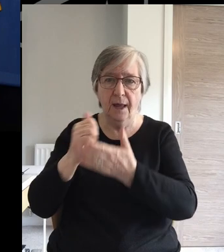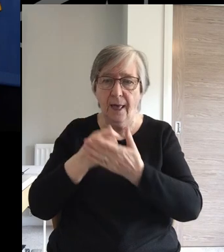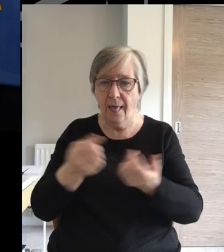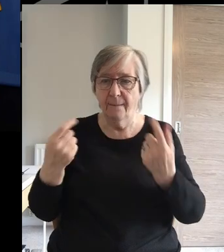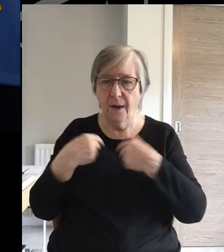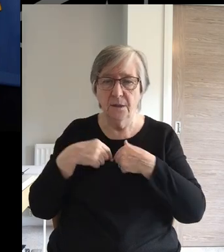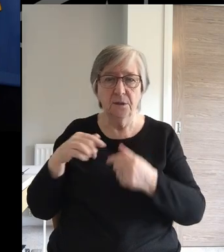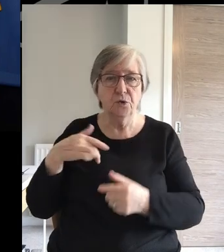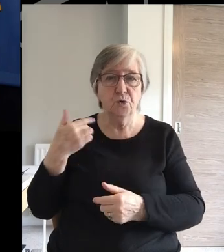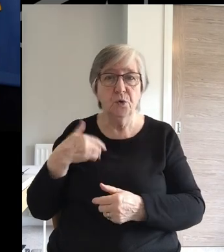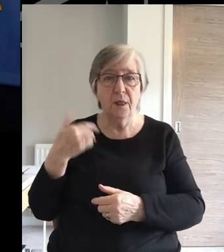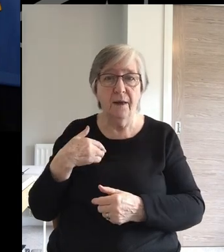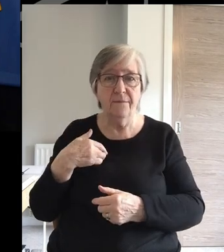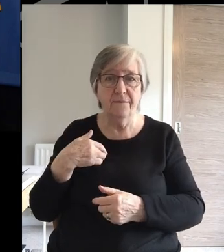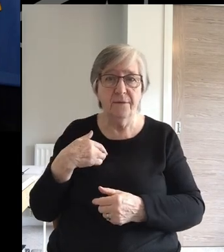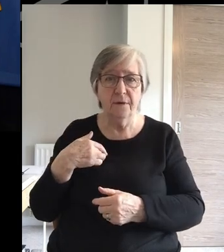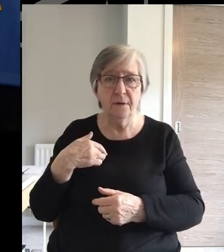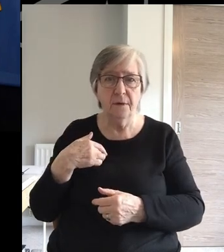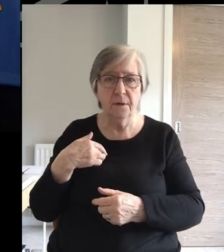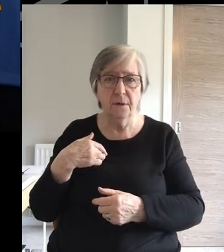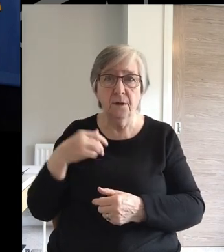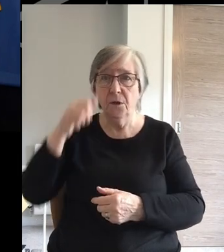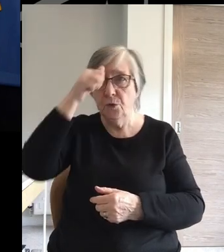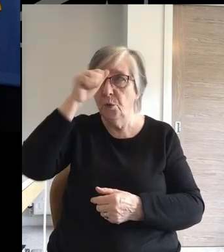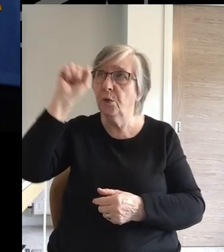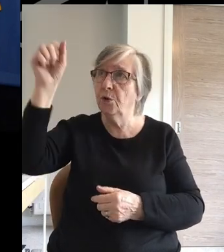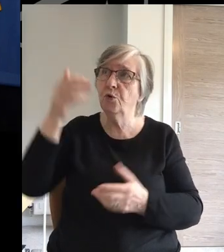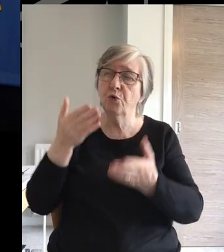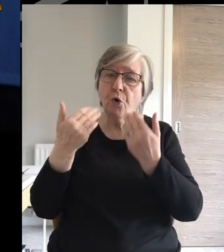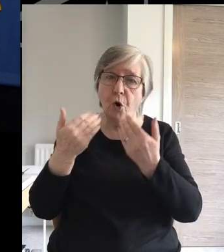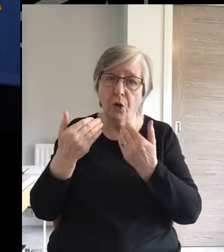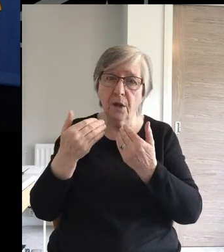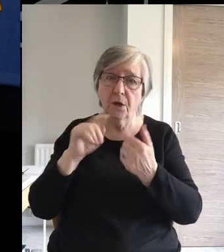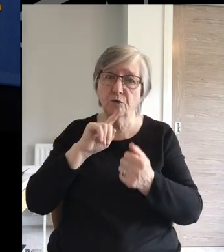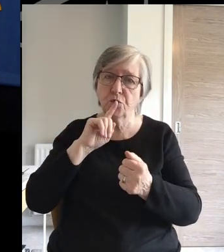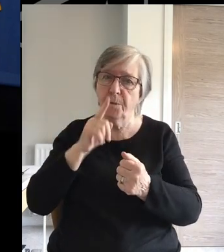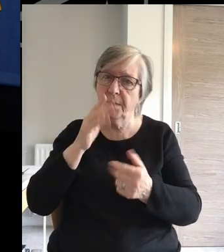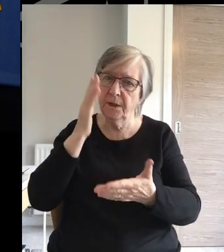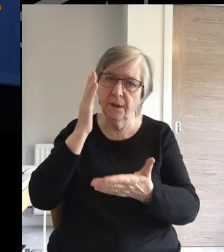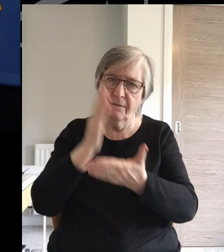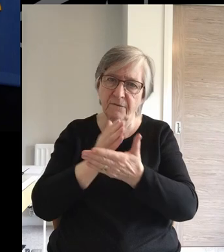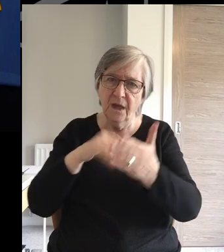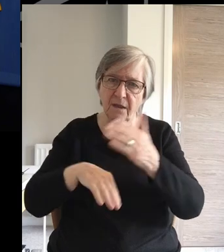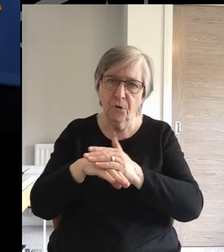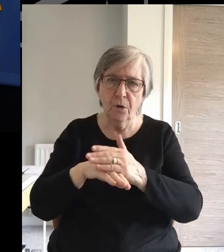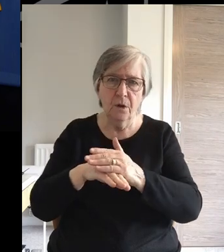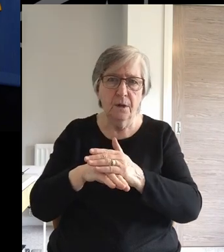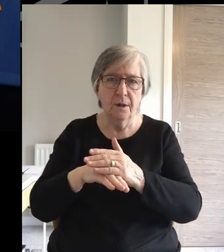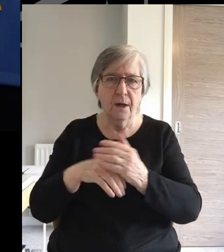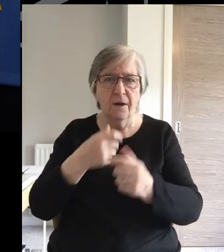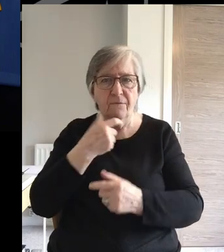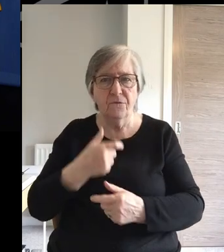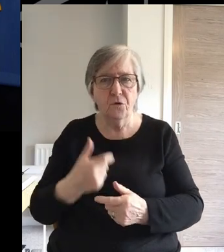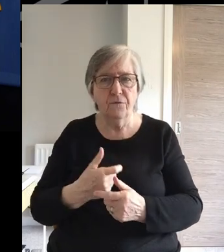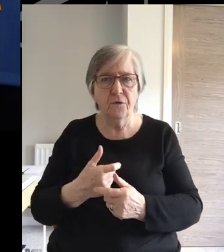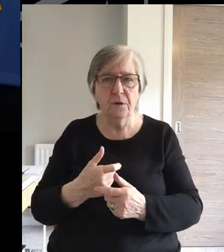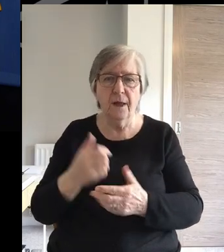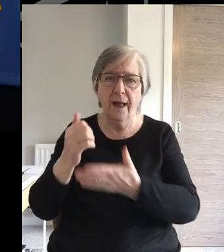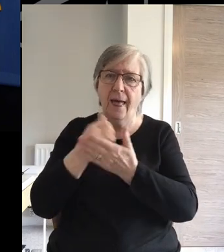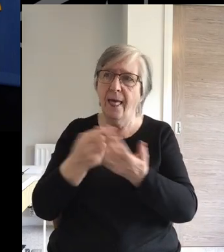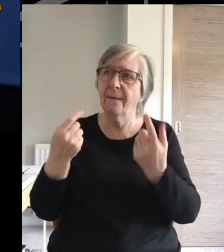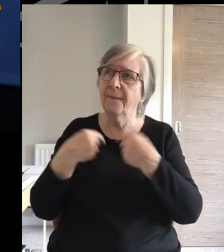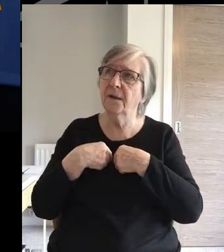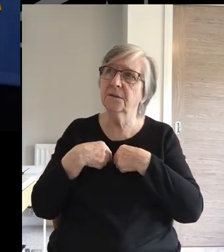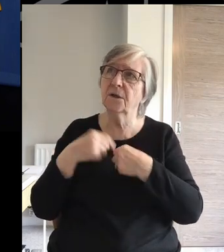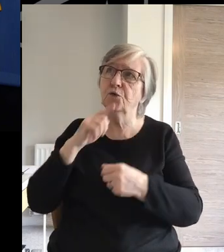help us to live in the light of that calling to be faithful and fruitful in Jesus' service. Help us to live in the light of that calling